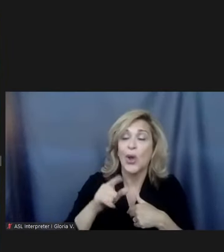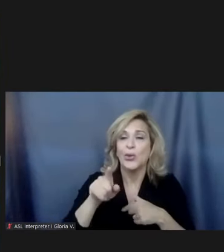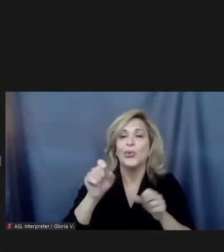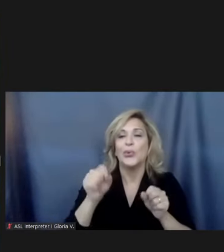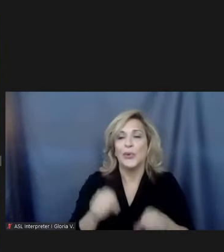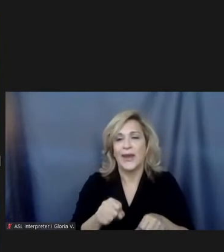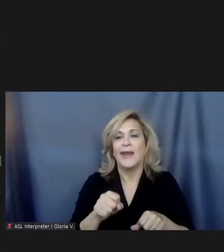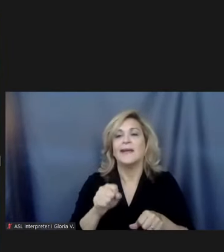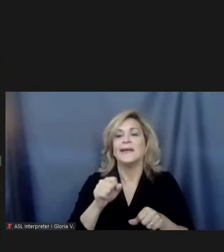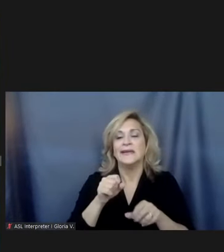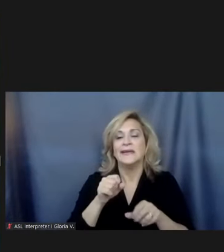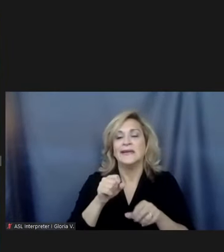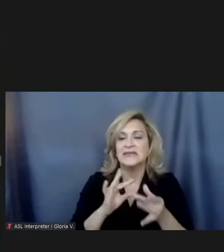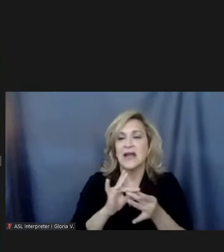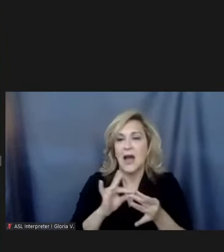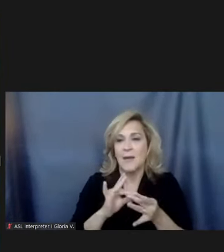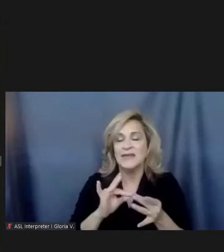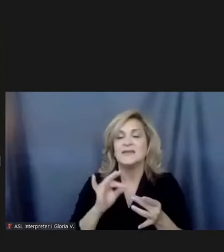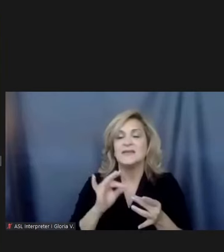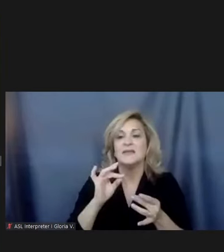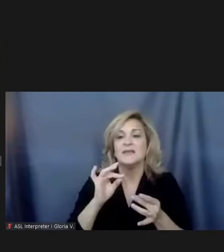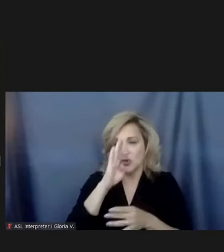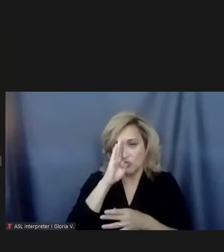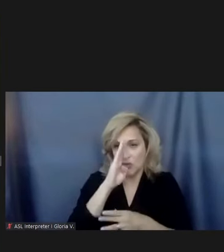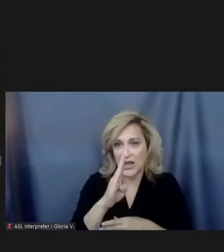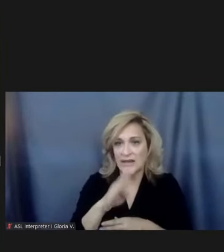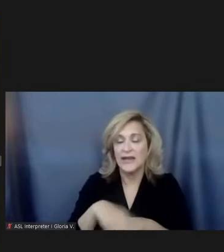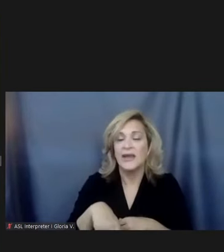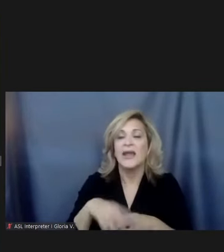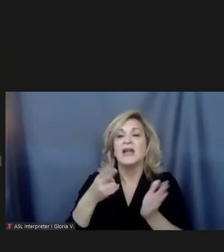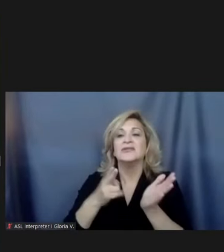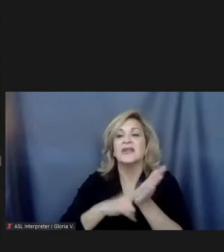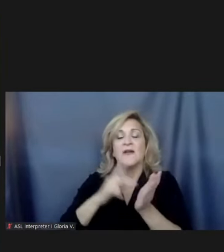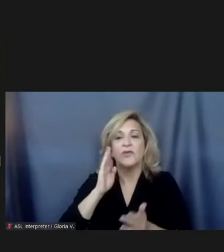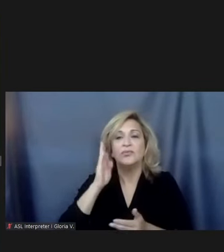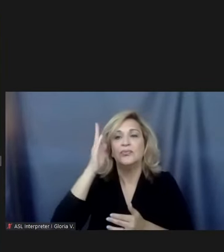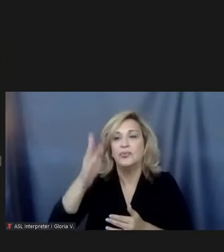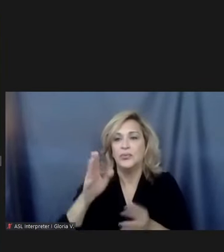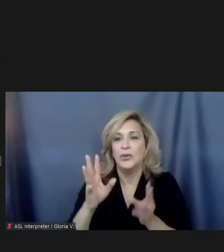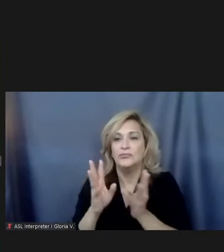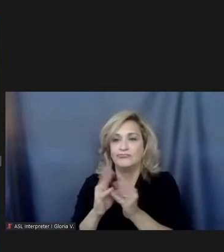webinars. For more details, please visit our website at